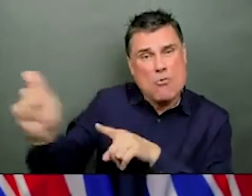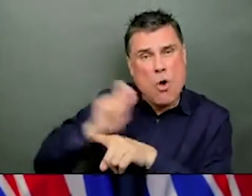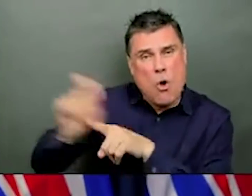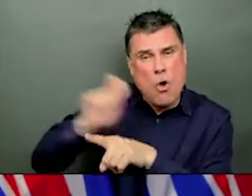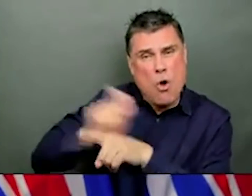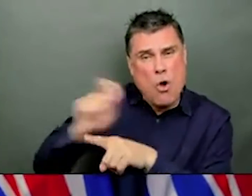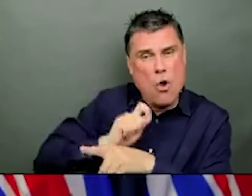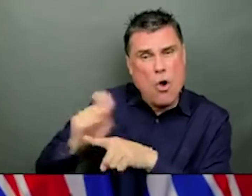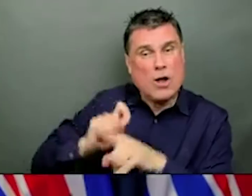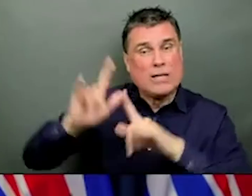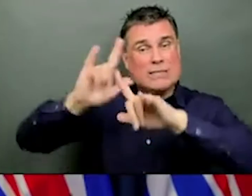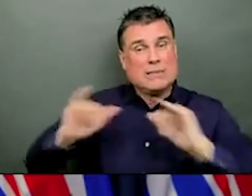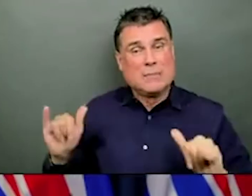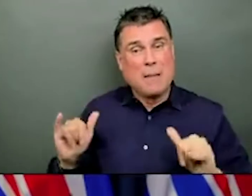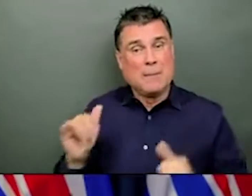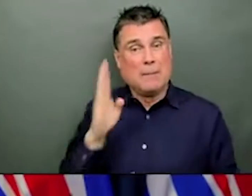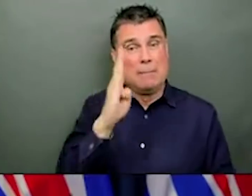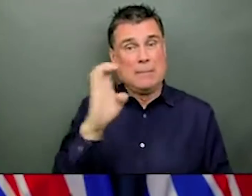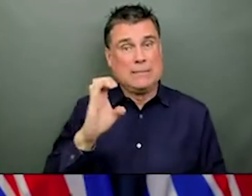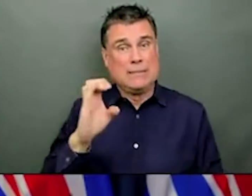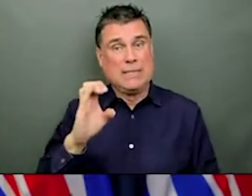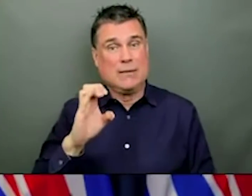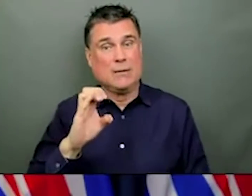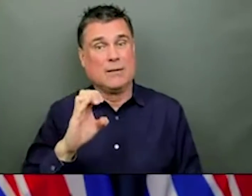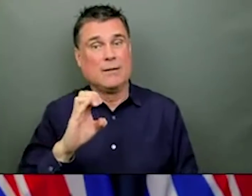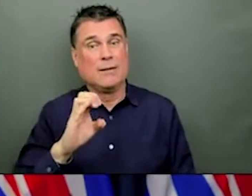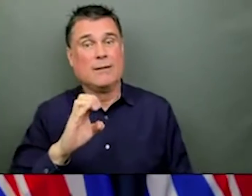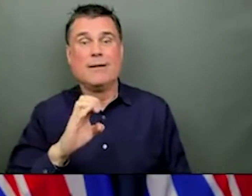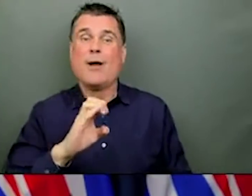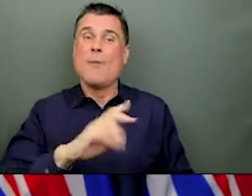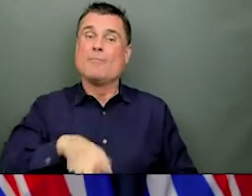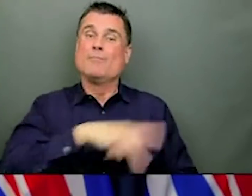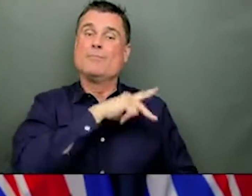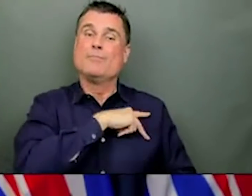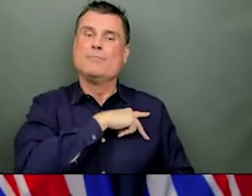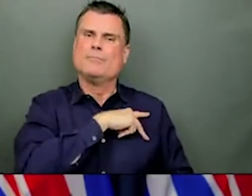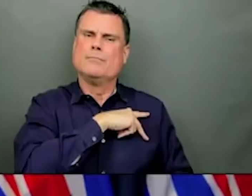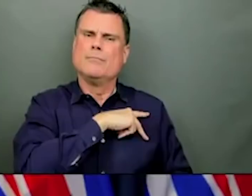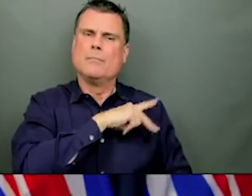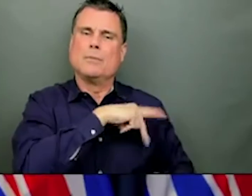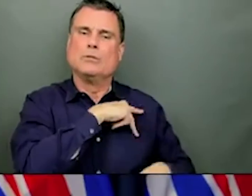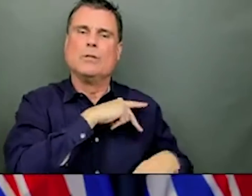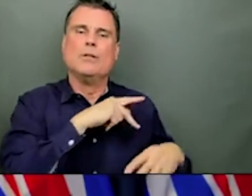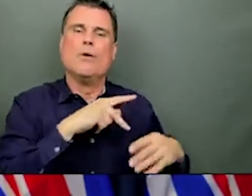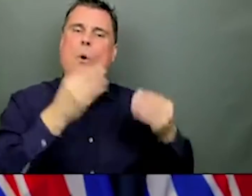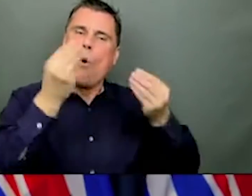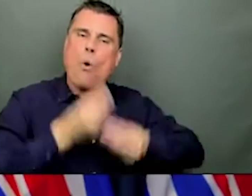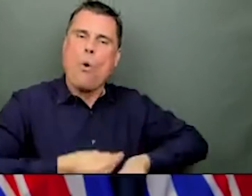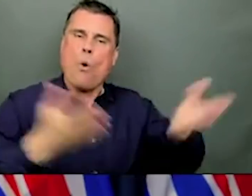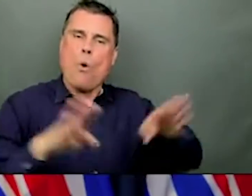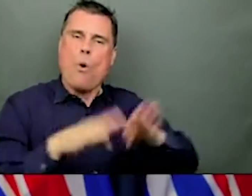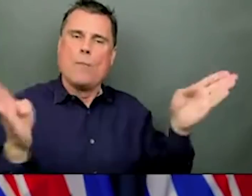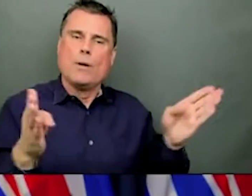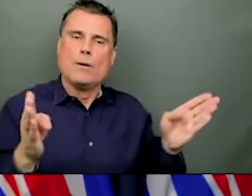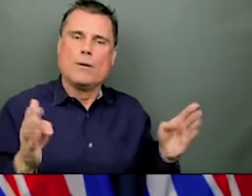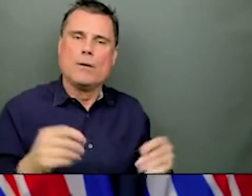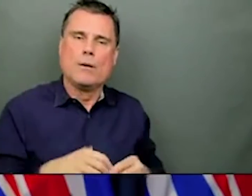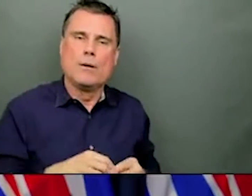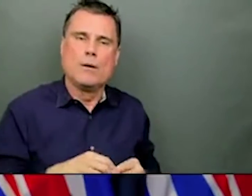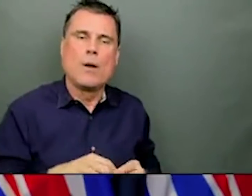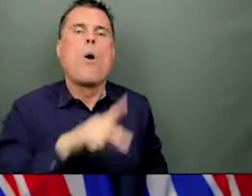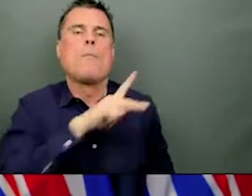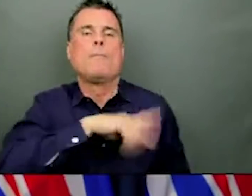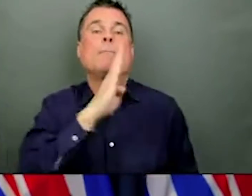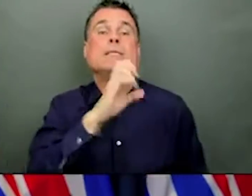network worked very effectively because we had the experience of last year to fall back on. We now have the experience of yesterday